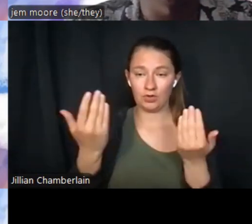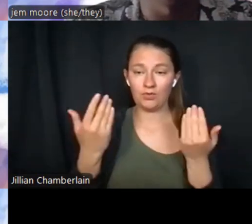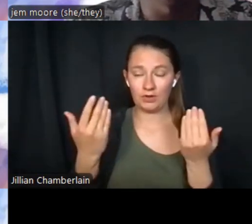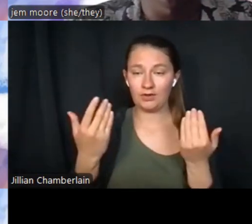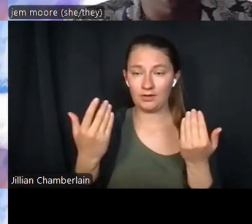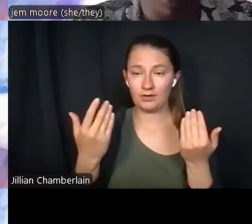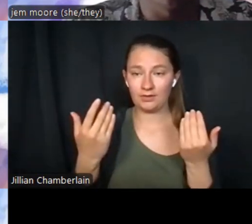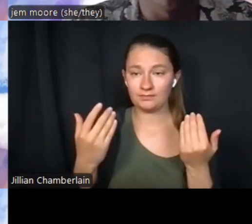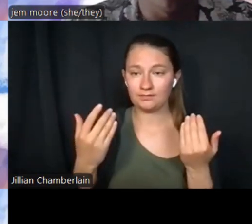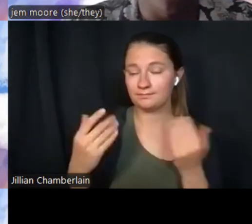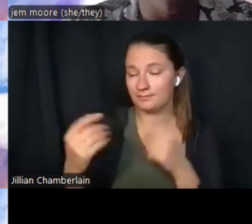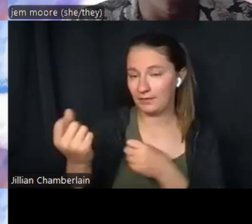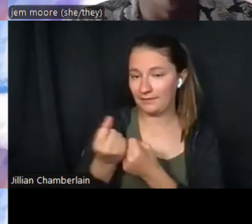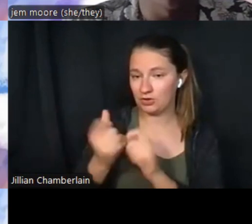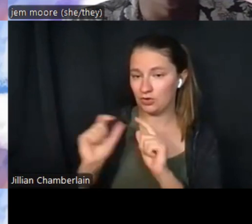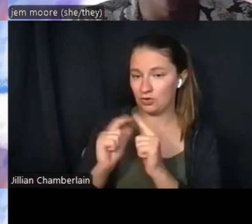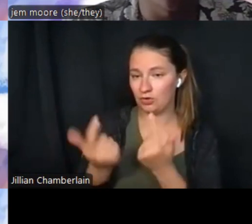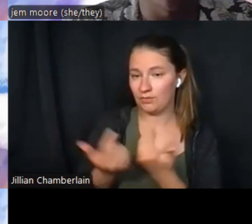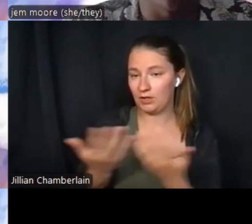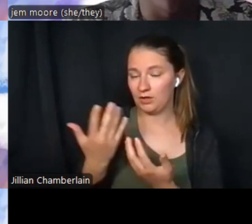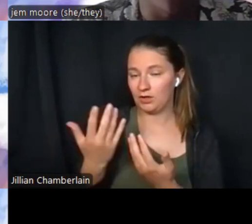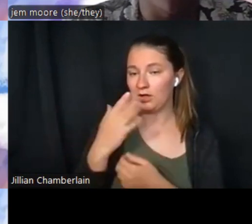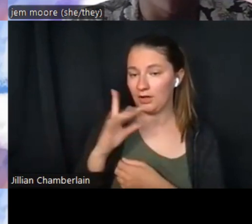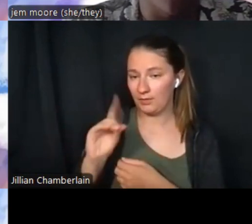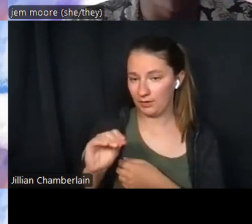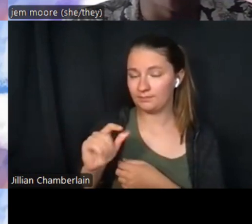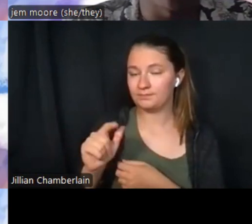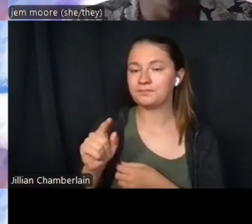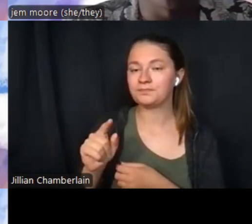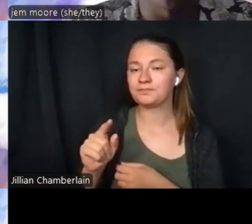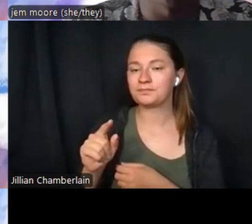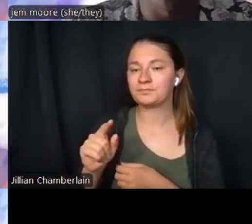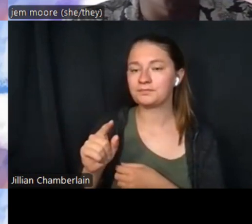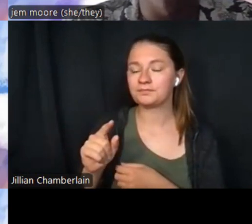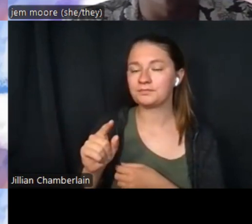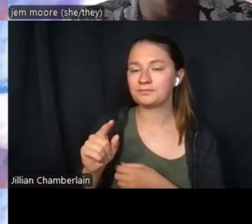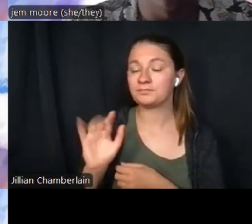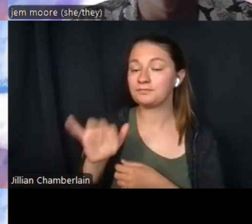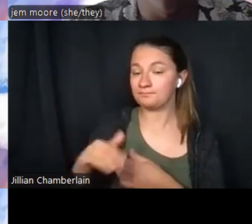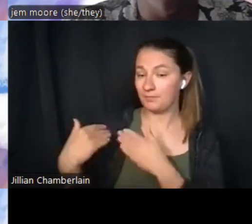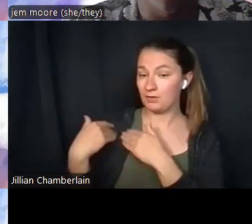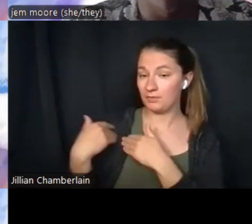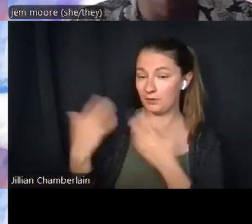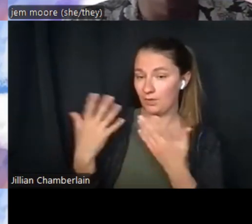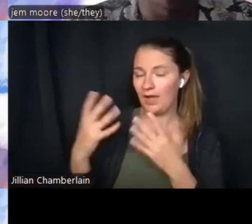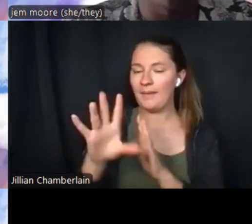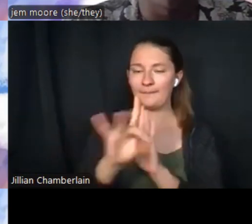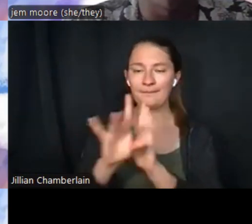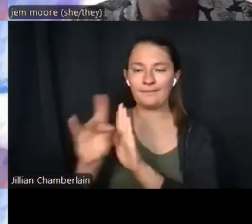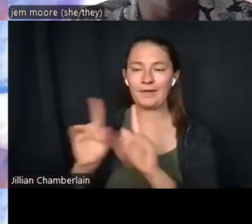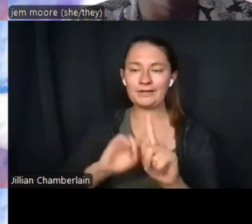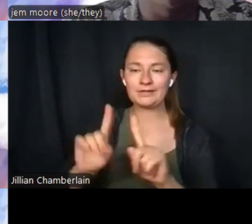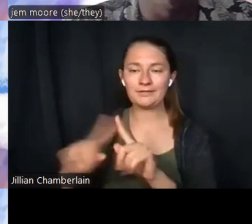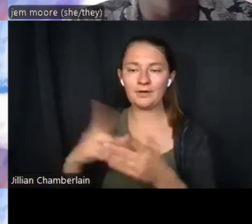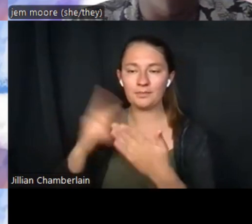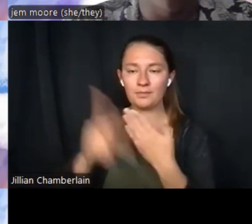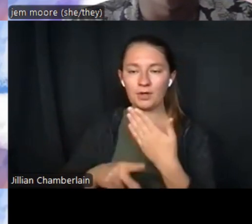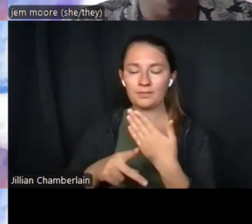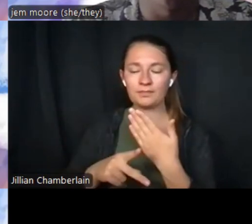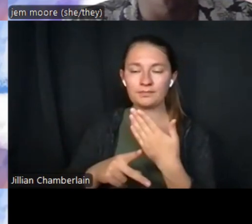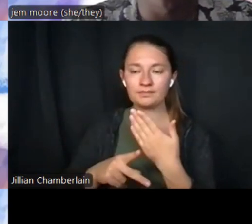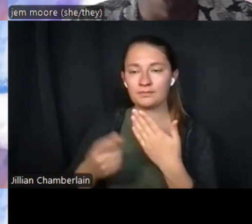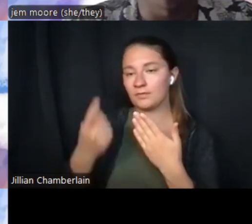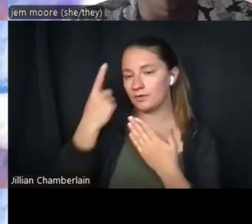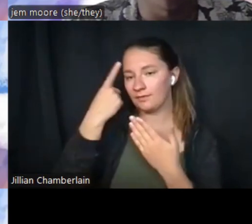the responsibility of selecting a number of different programs specifically meant to aid